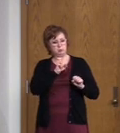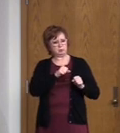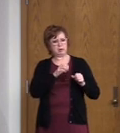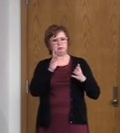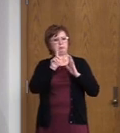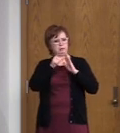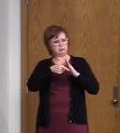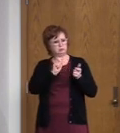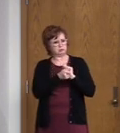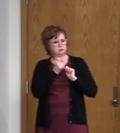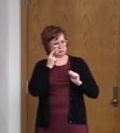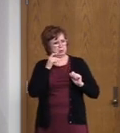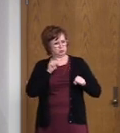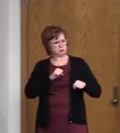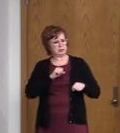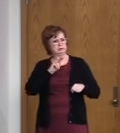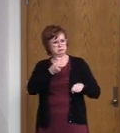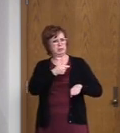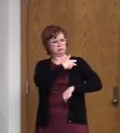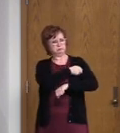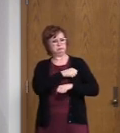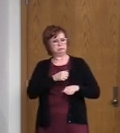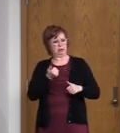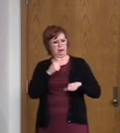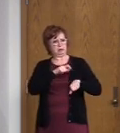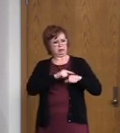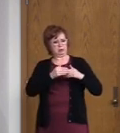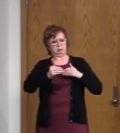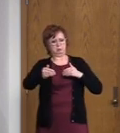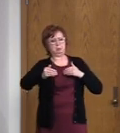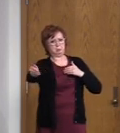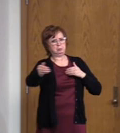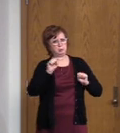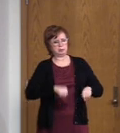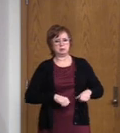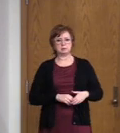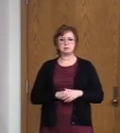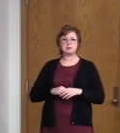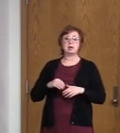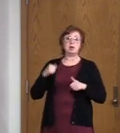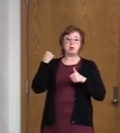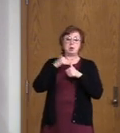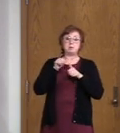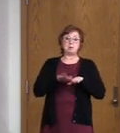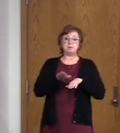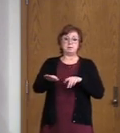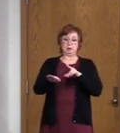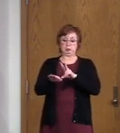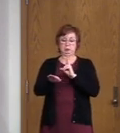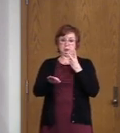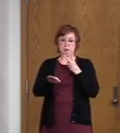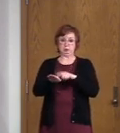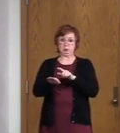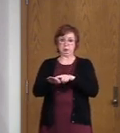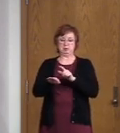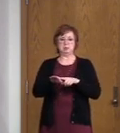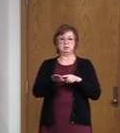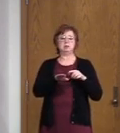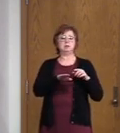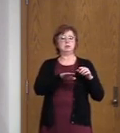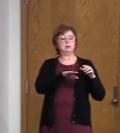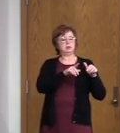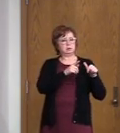quickly as they choose to be. The other thing to remember is within phase 2, beyond the age groups, and